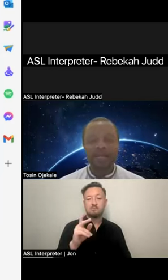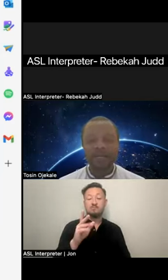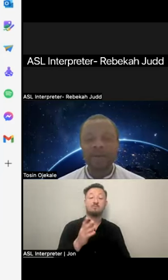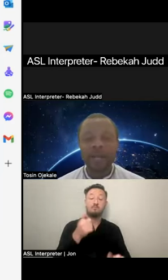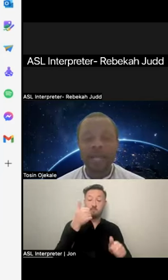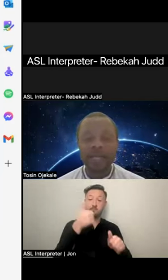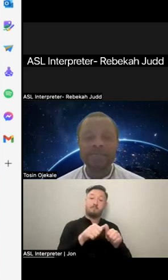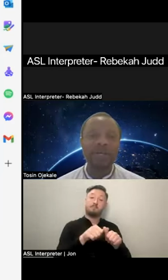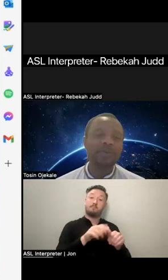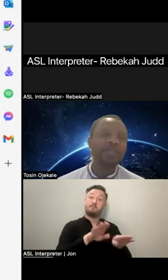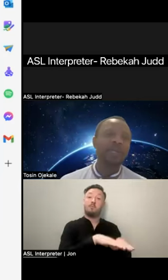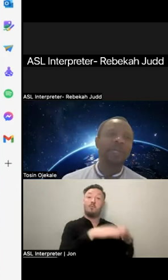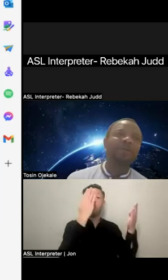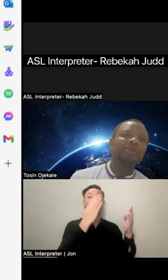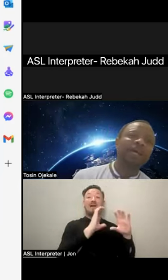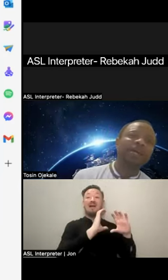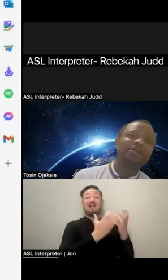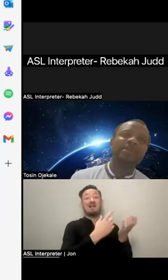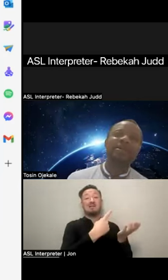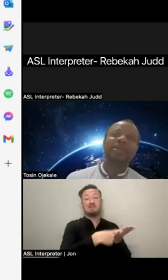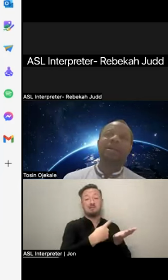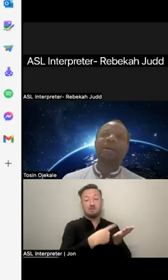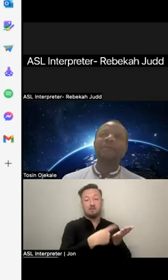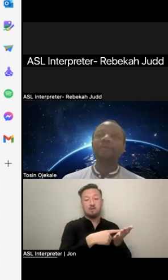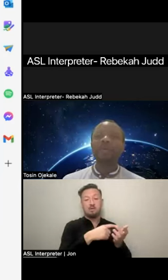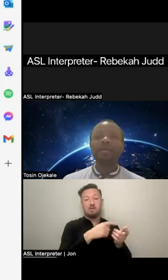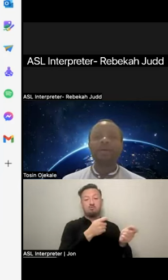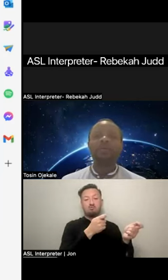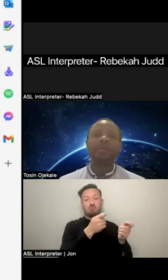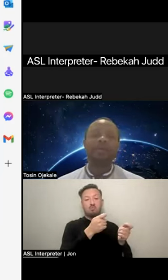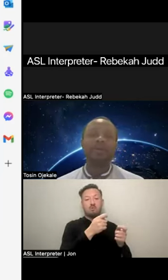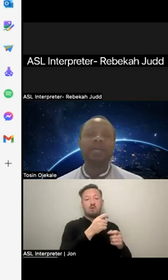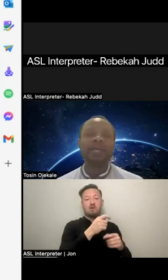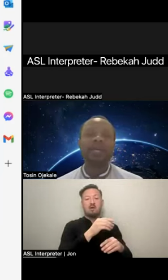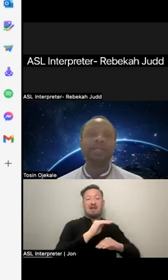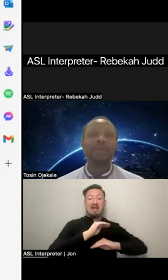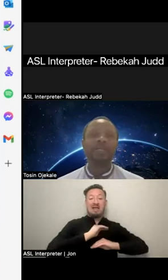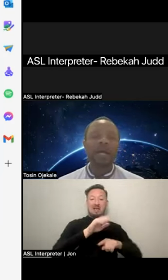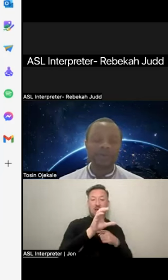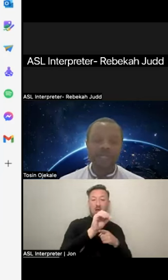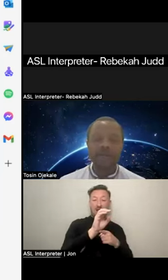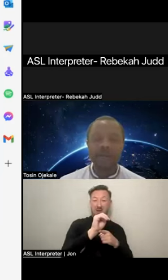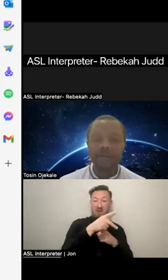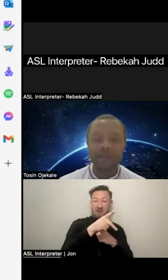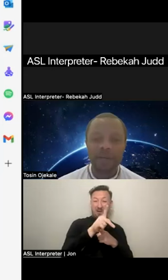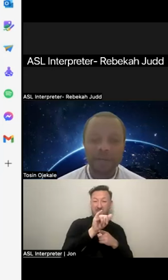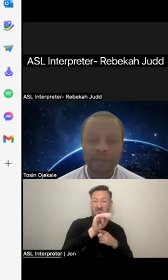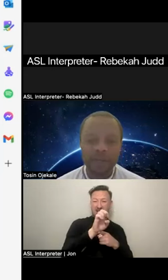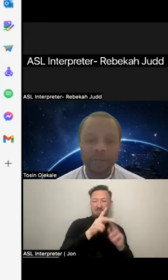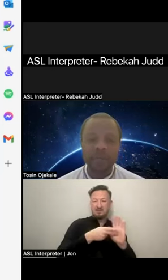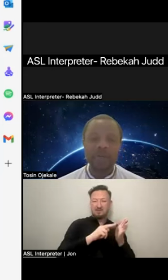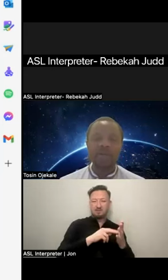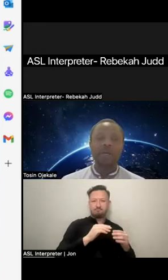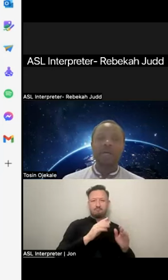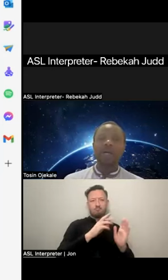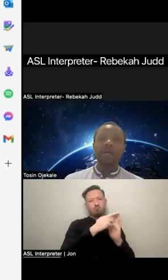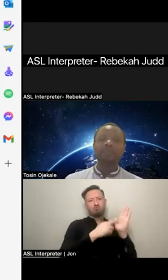class, that compliance, regulation and compliance are a really big topic, okay? They are a specialty area for a lot of